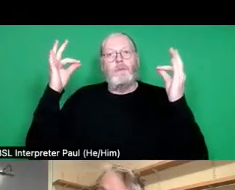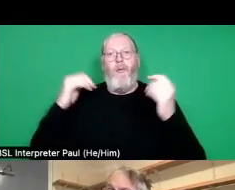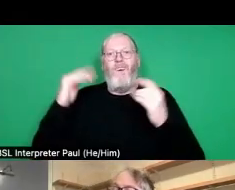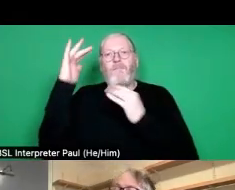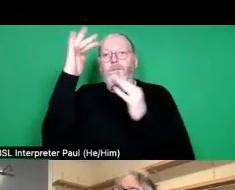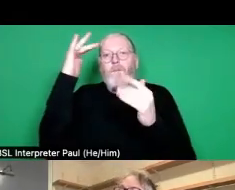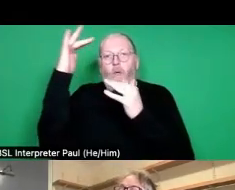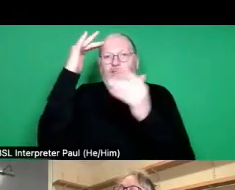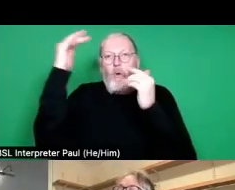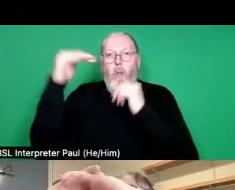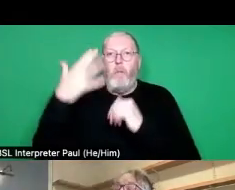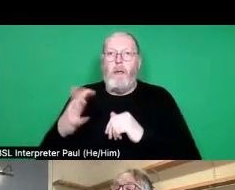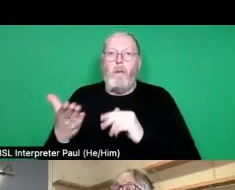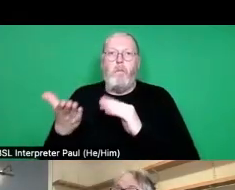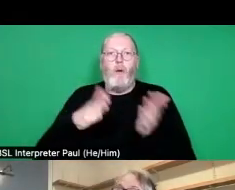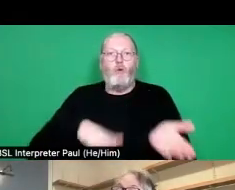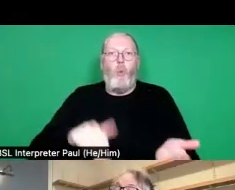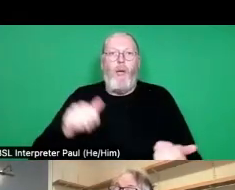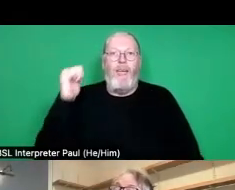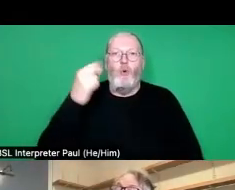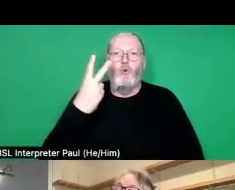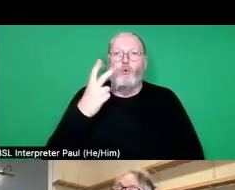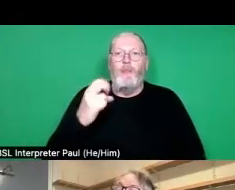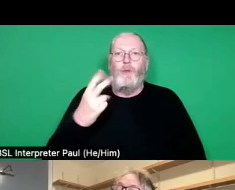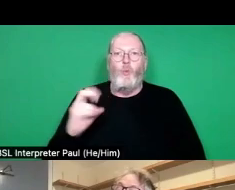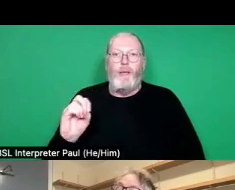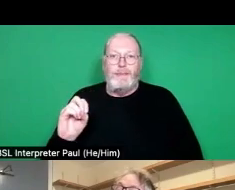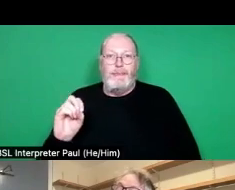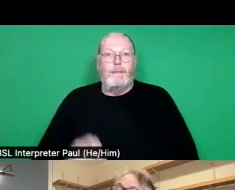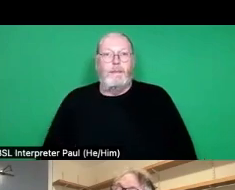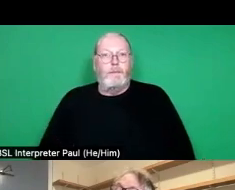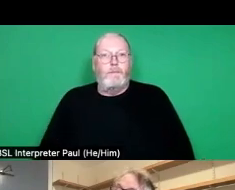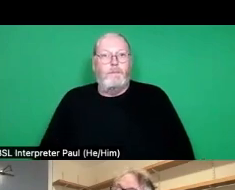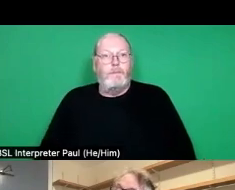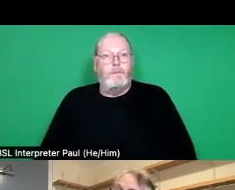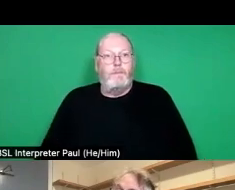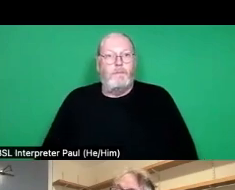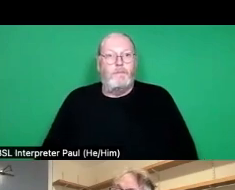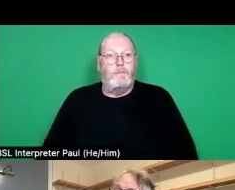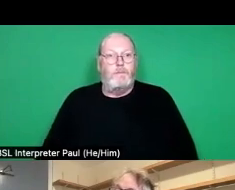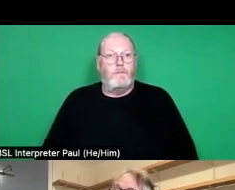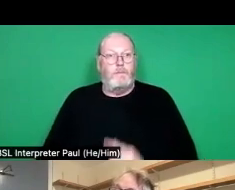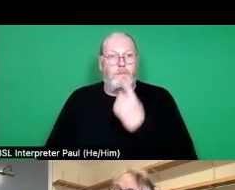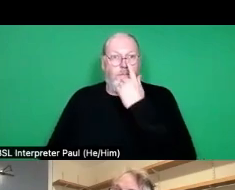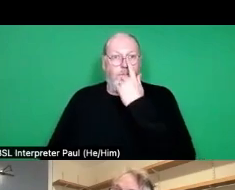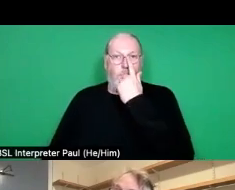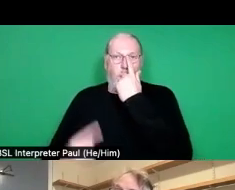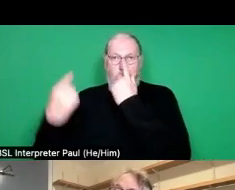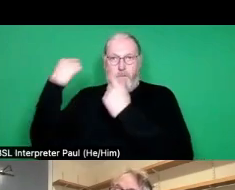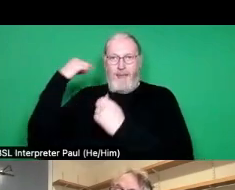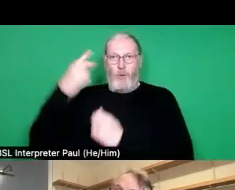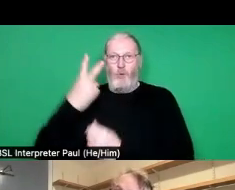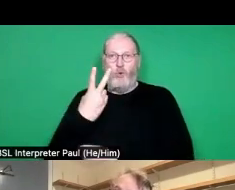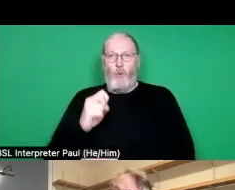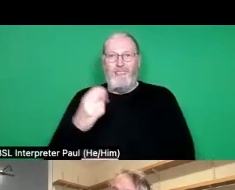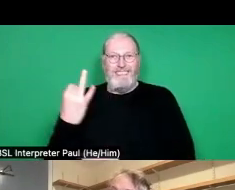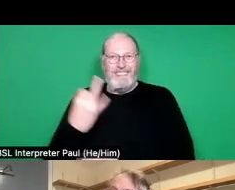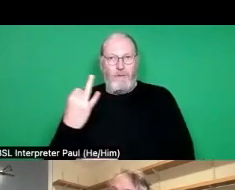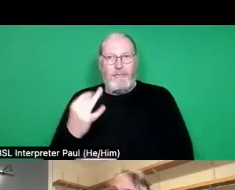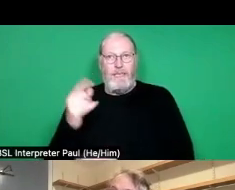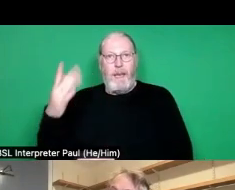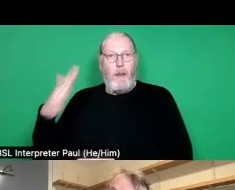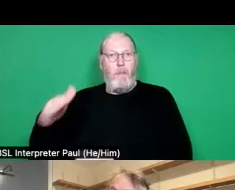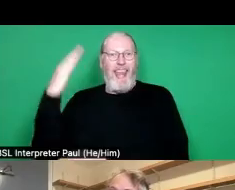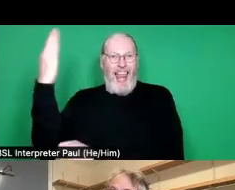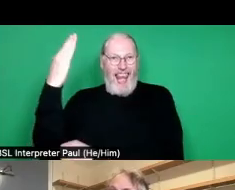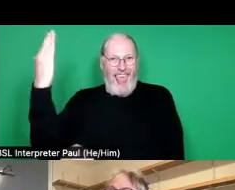was doing a lot of work around the development of AI. He did a lecture in 2017, which included the term